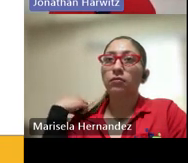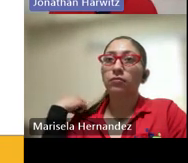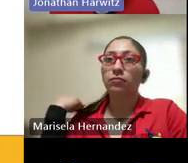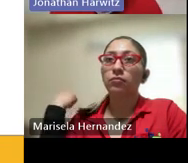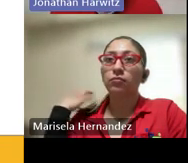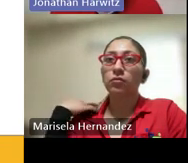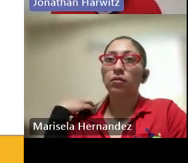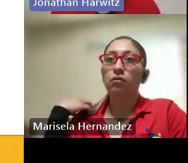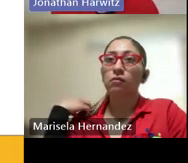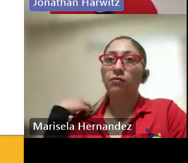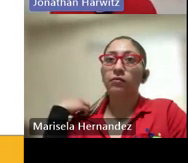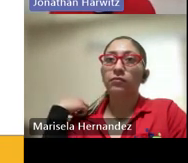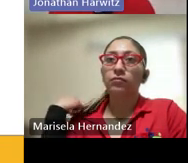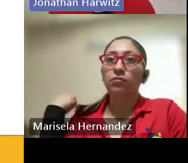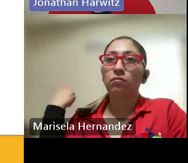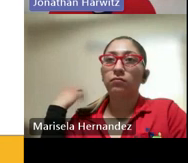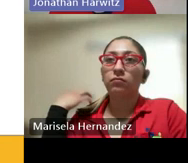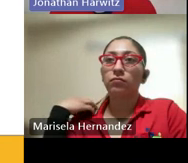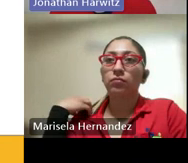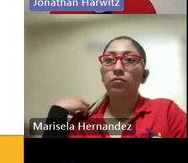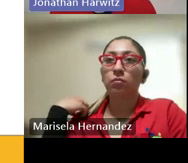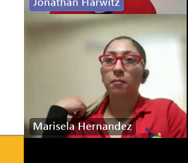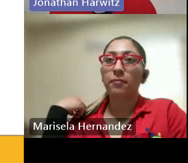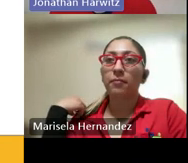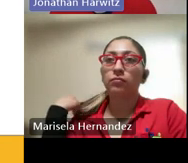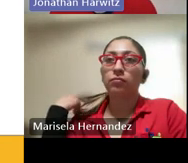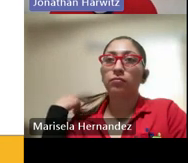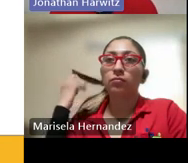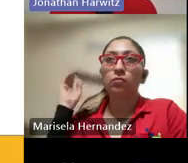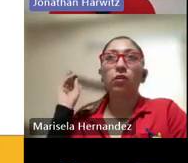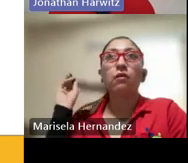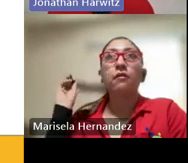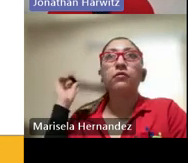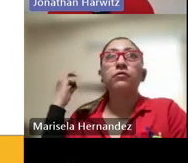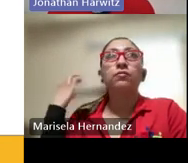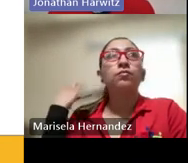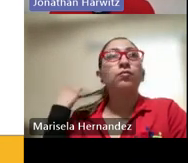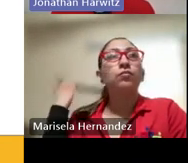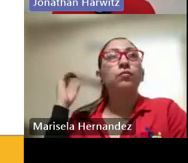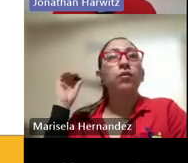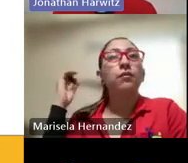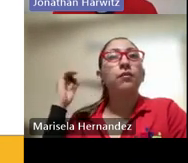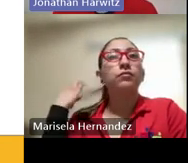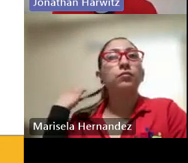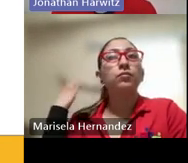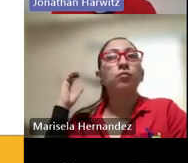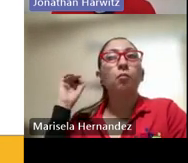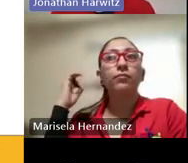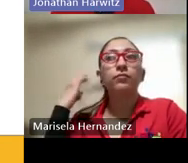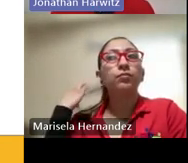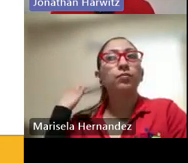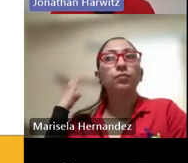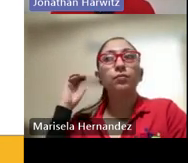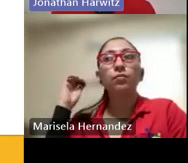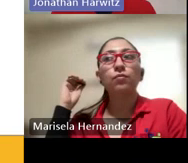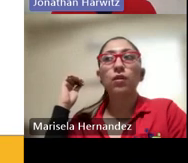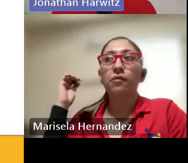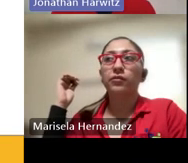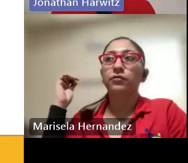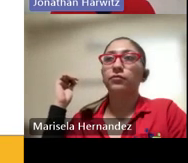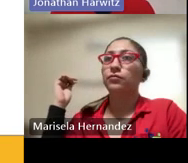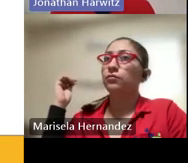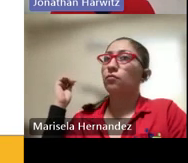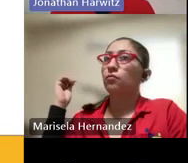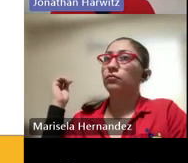and help or not help rural areas as much as it could. So with that, I'm going to stop talking about